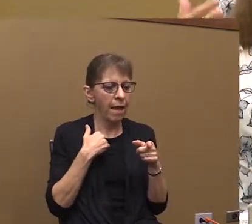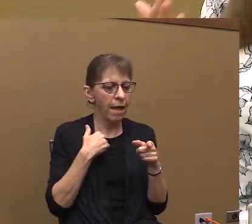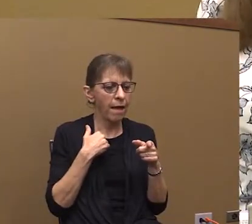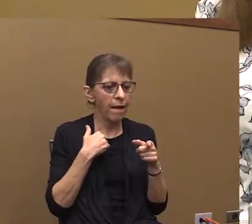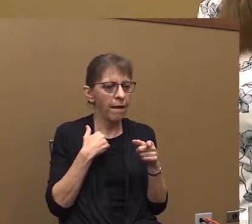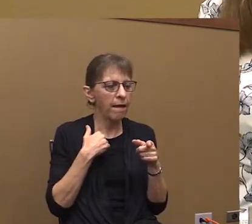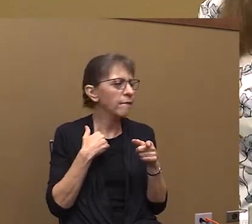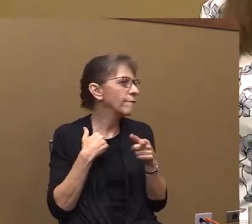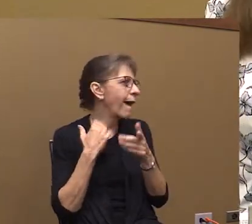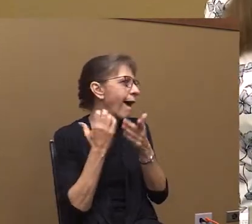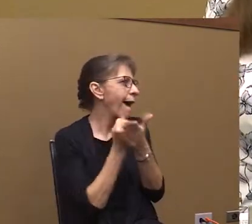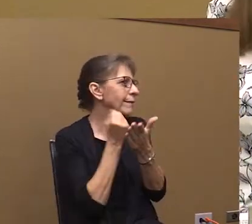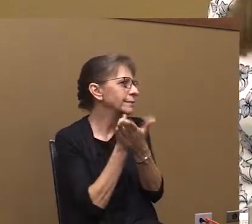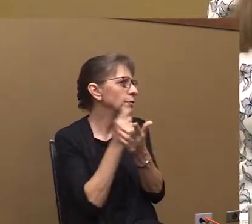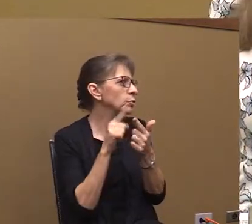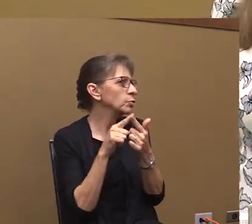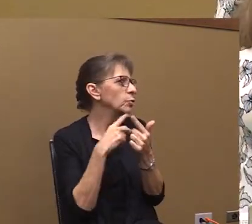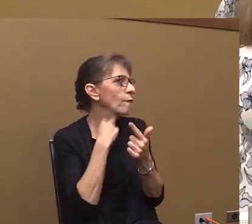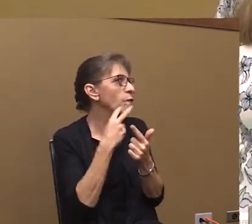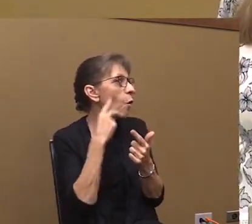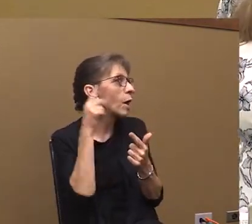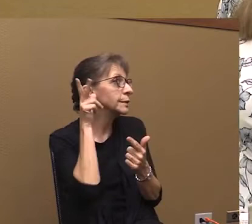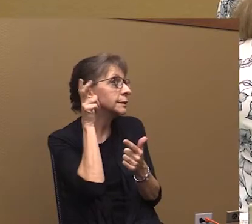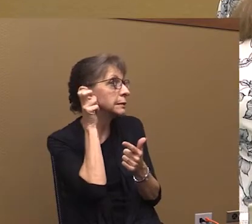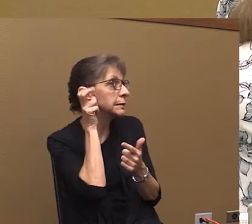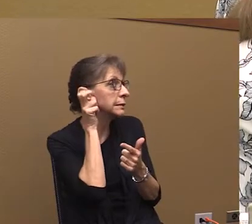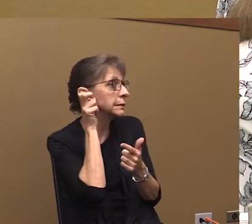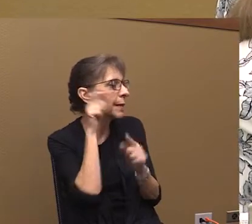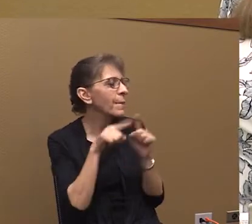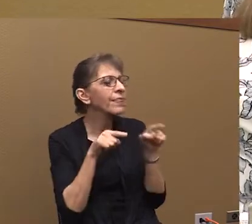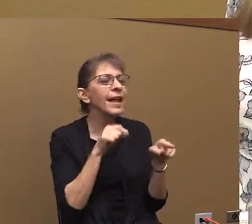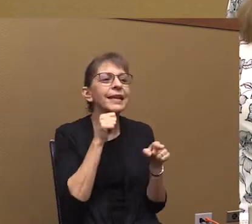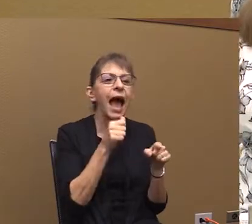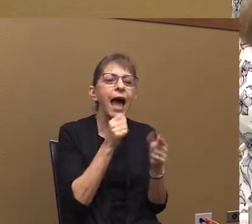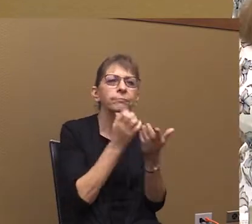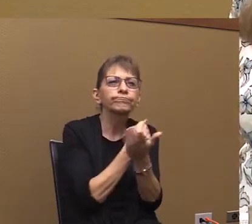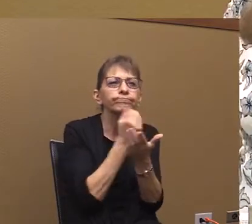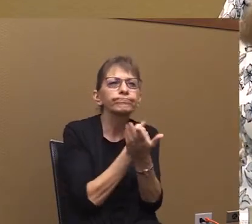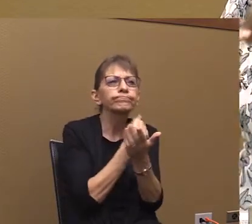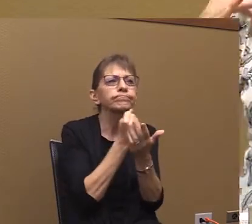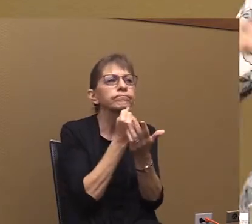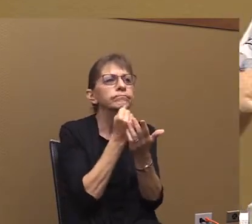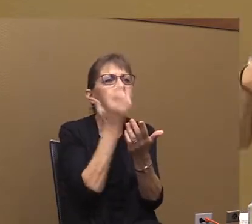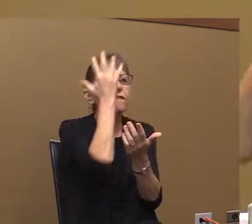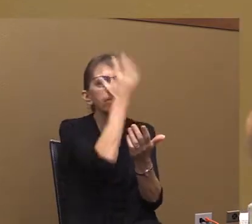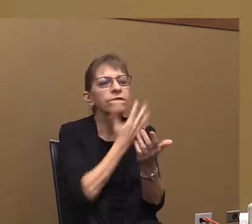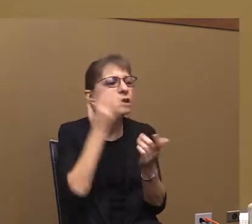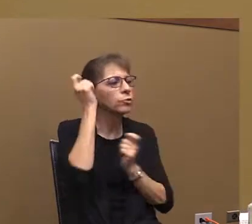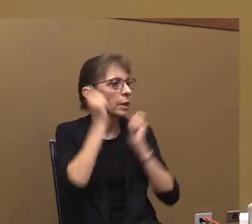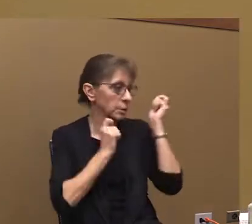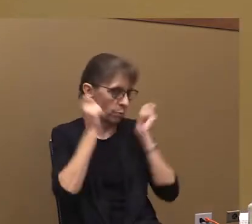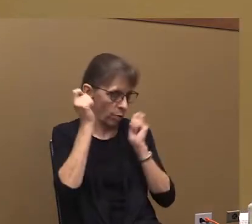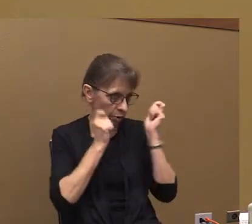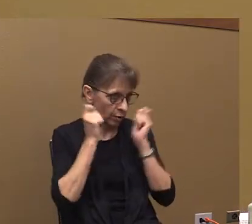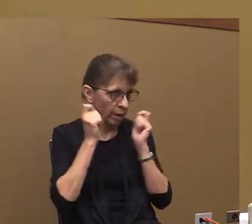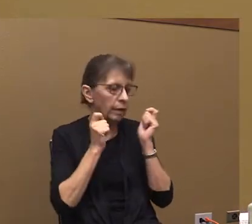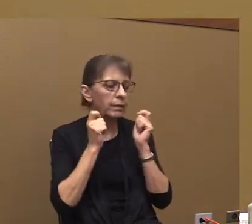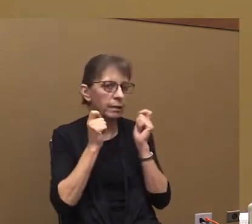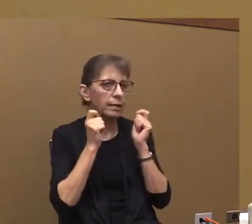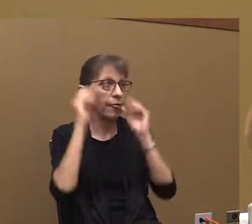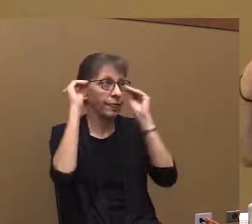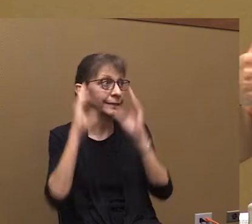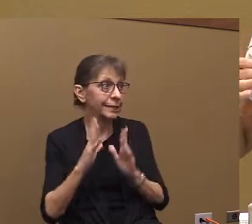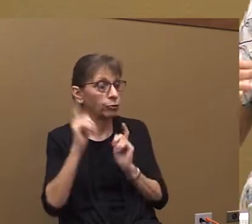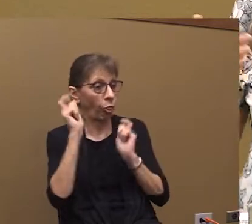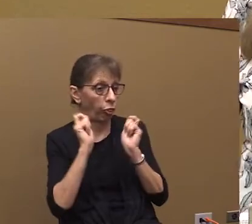kids with a vision loss. They may have access to tone of voice, but they